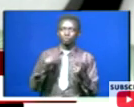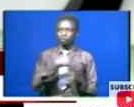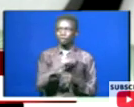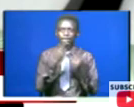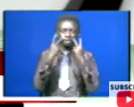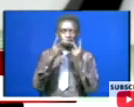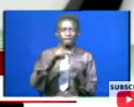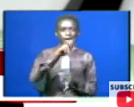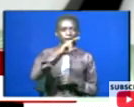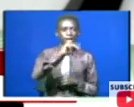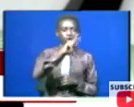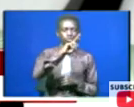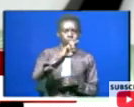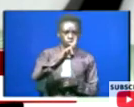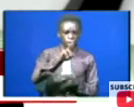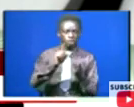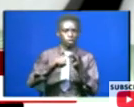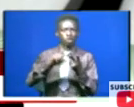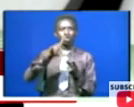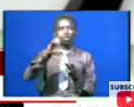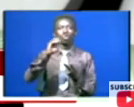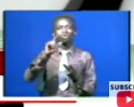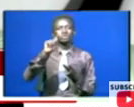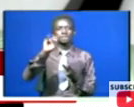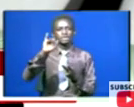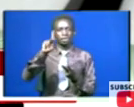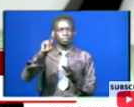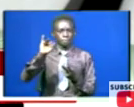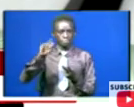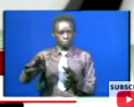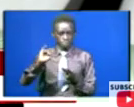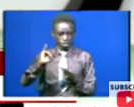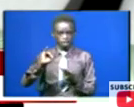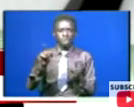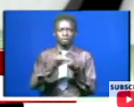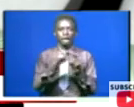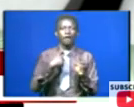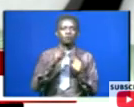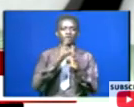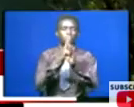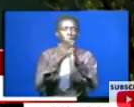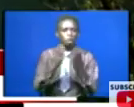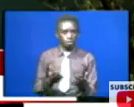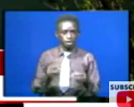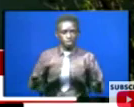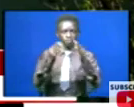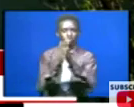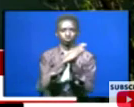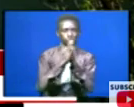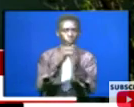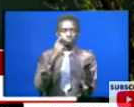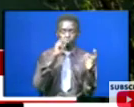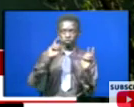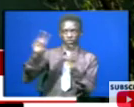Lotikipi aquifer. Judith Akolo was in Turkana County and brings you this story.